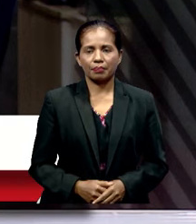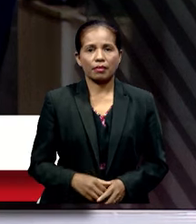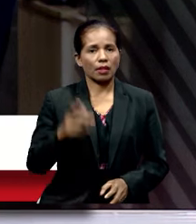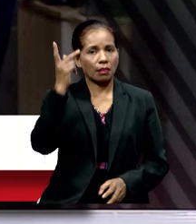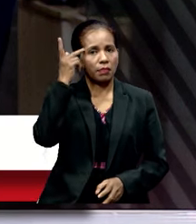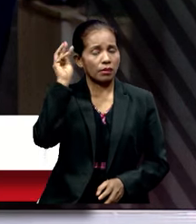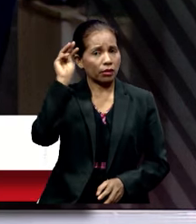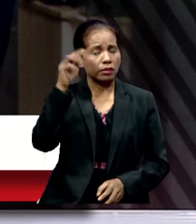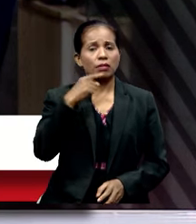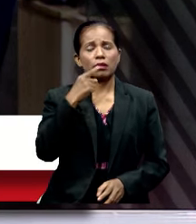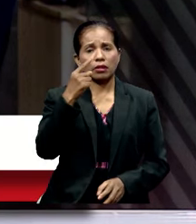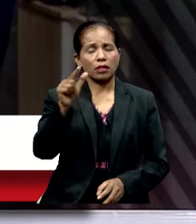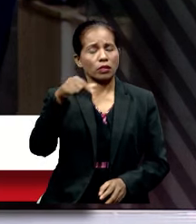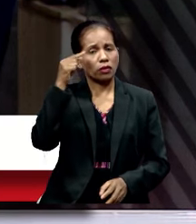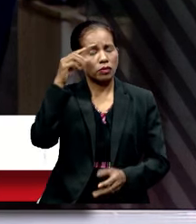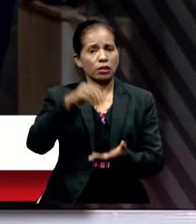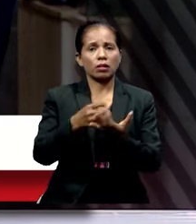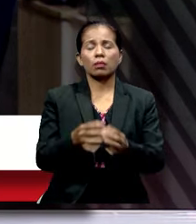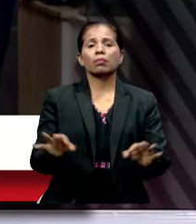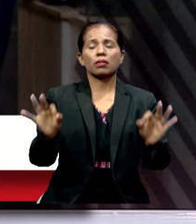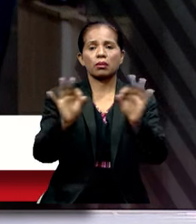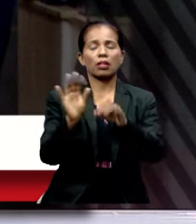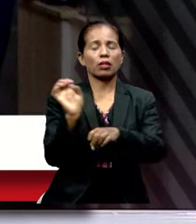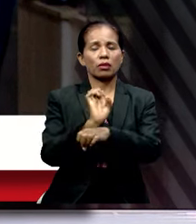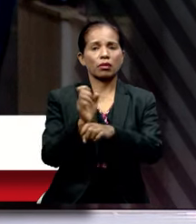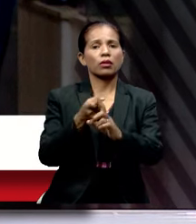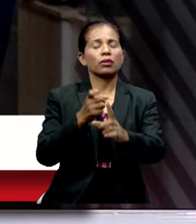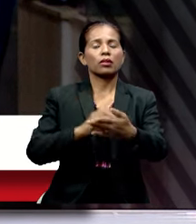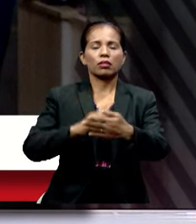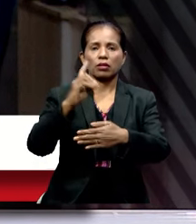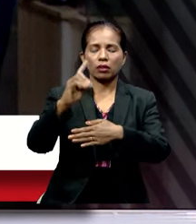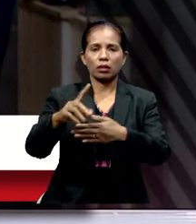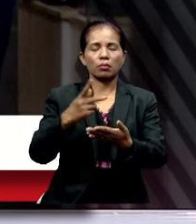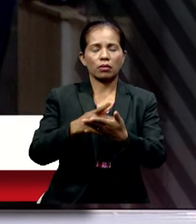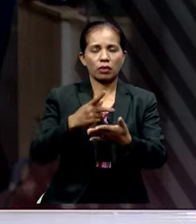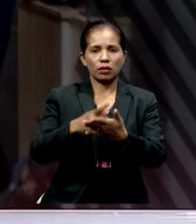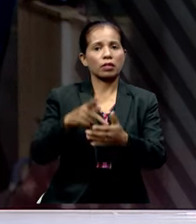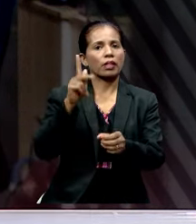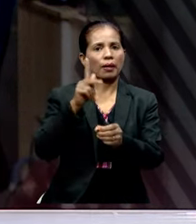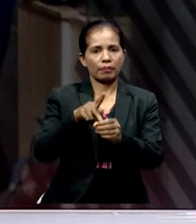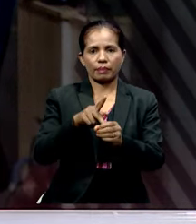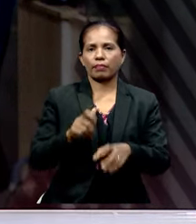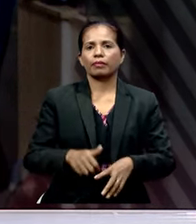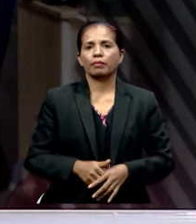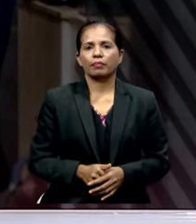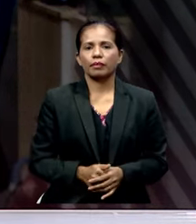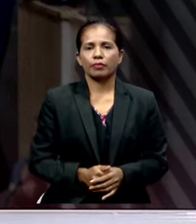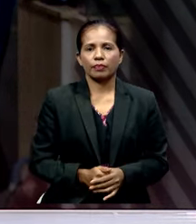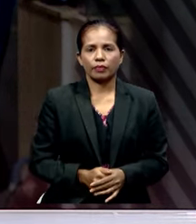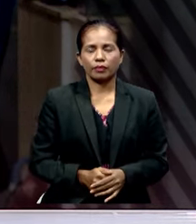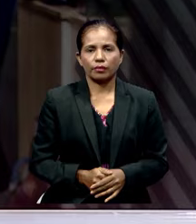Primeiro-ministro Hatete, Governu se ta importância da economia, li hosi dezenvolve projetu Critter Sunrise.